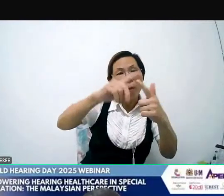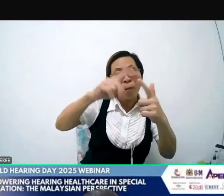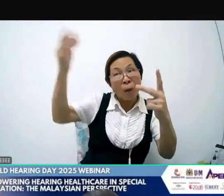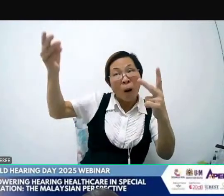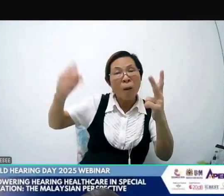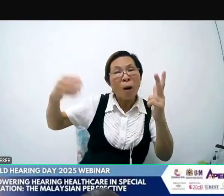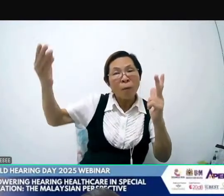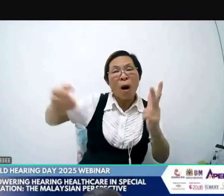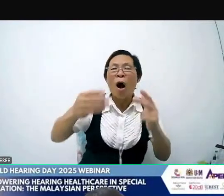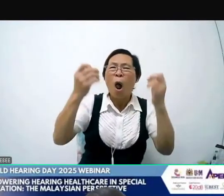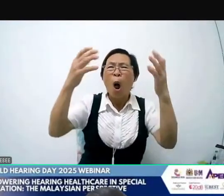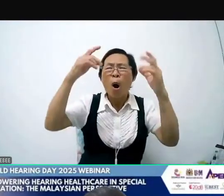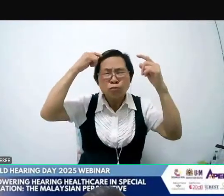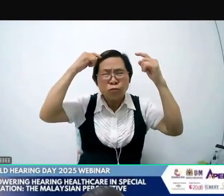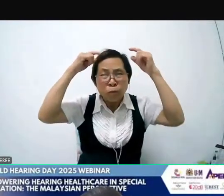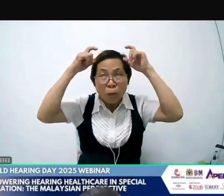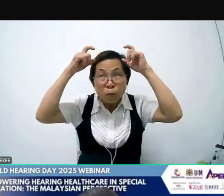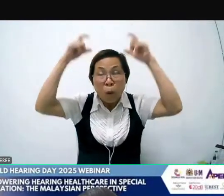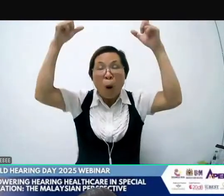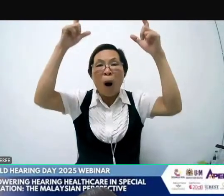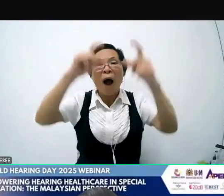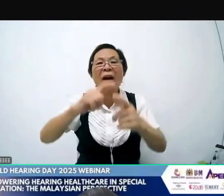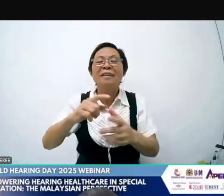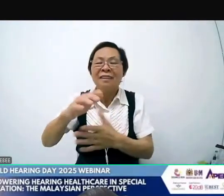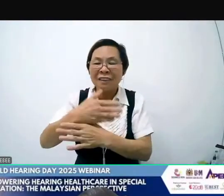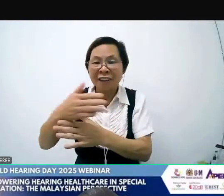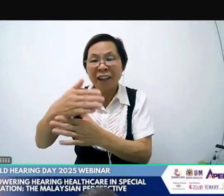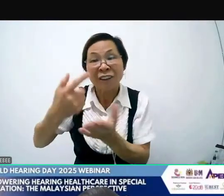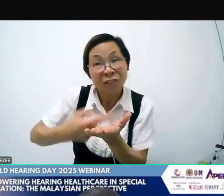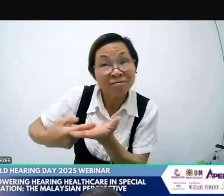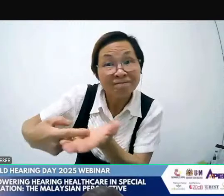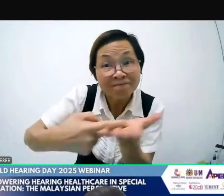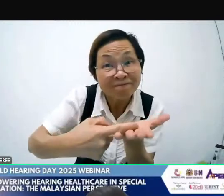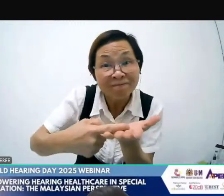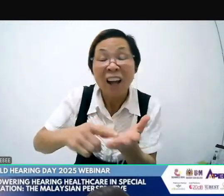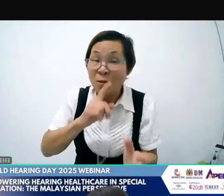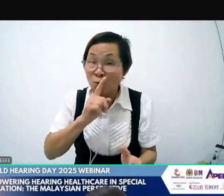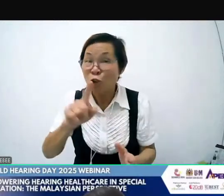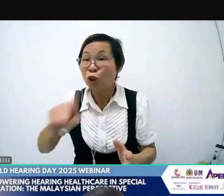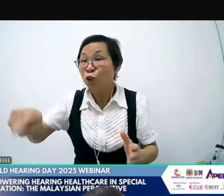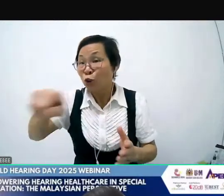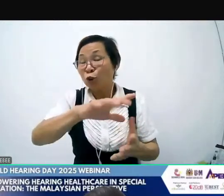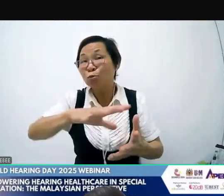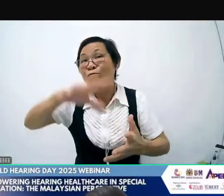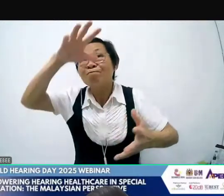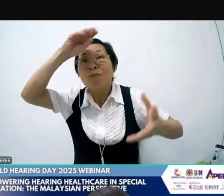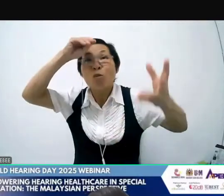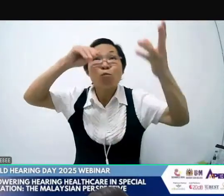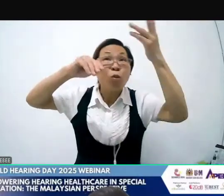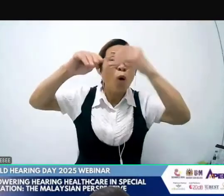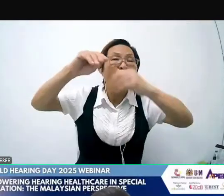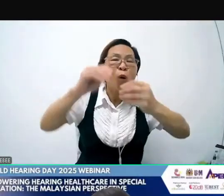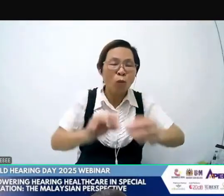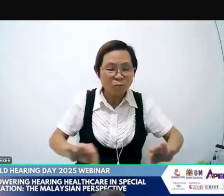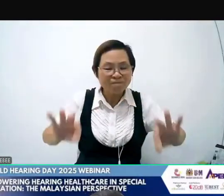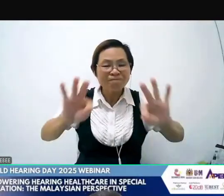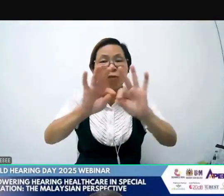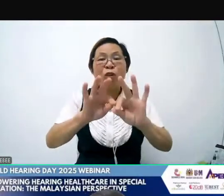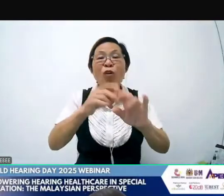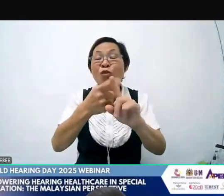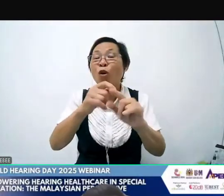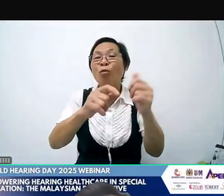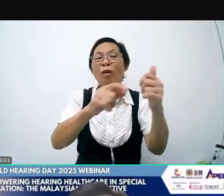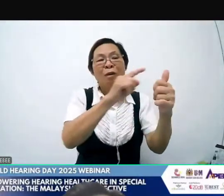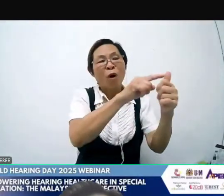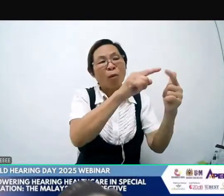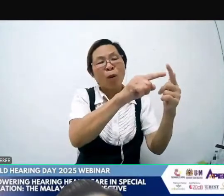sharing the expertise to the discussions. I'm sure we will all gain valuable information from them. So let us begin